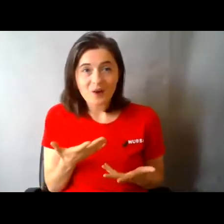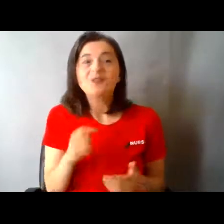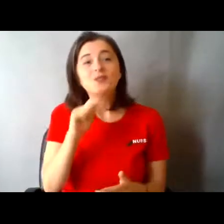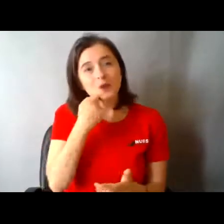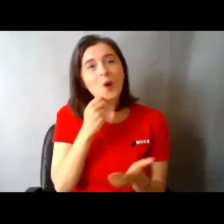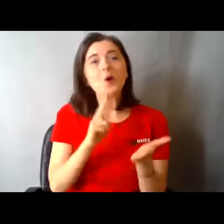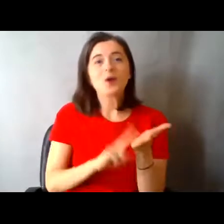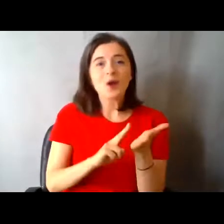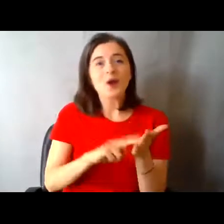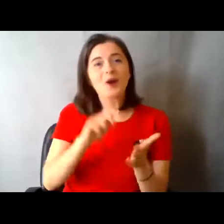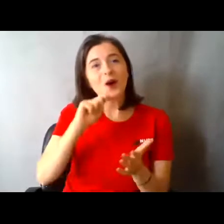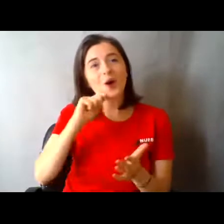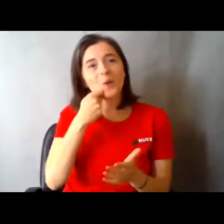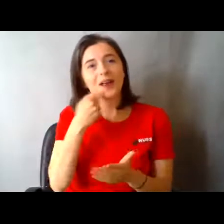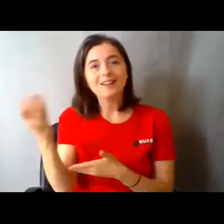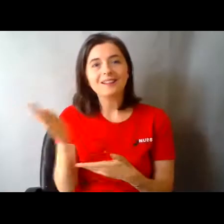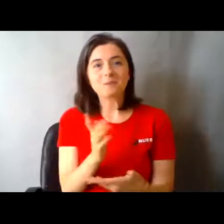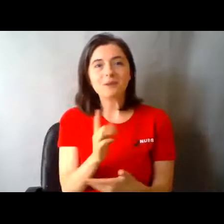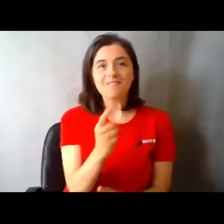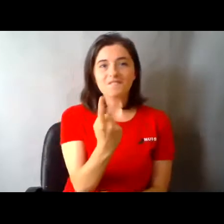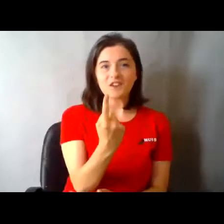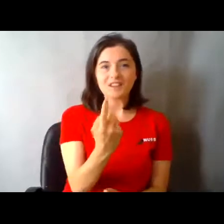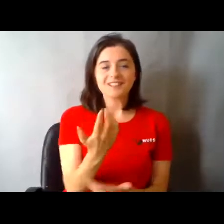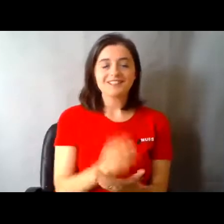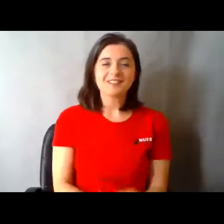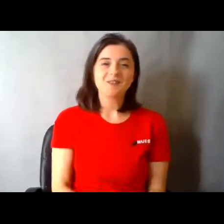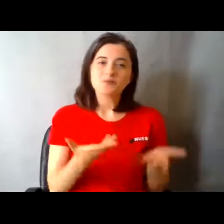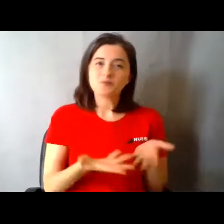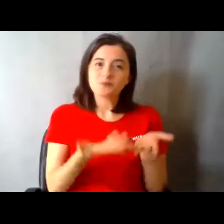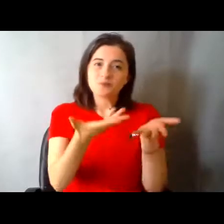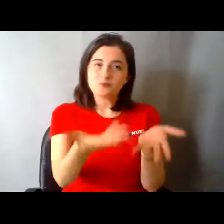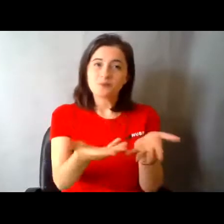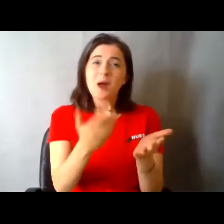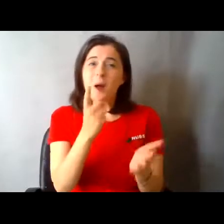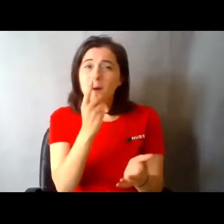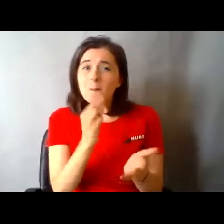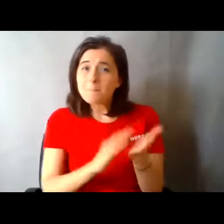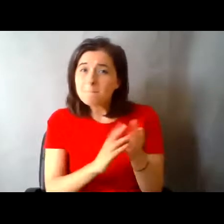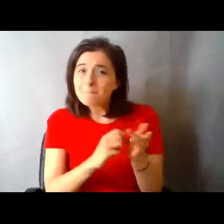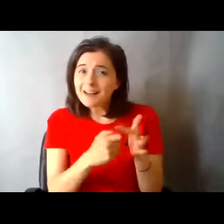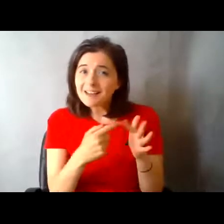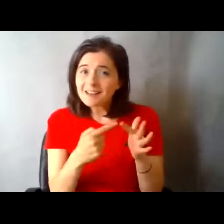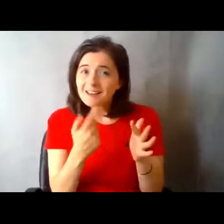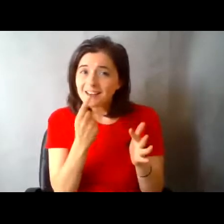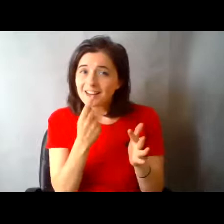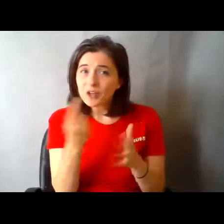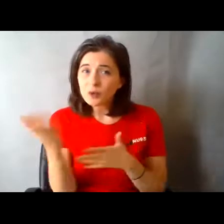speaker, and I will hand you over to her. Mike, if you would do the honors and start